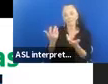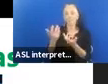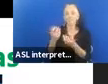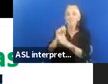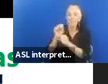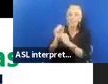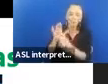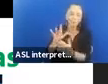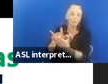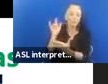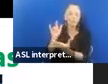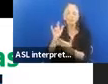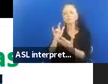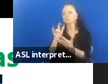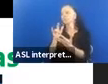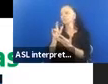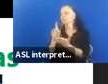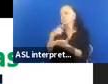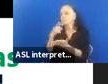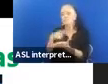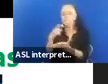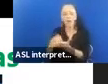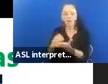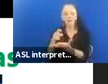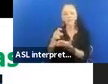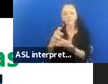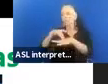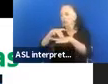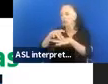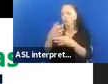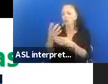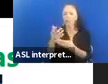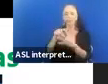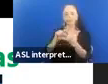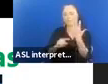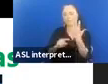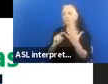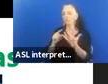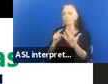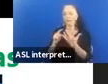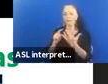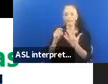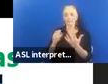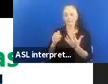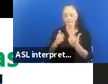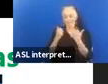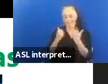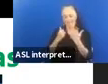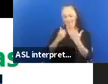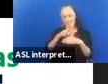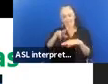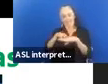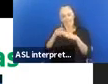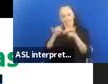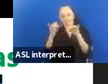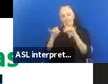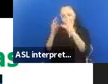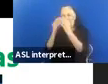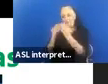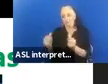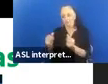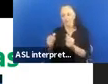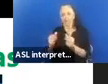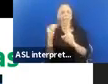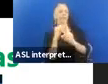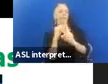labor, the mining of resources, and the erosion of living systems. So Hi, there's a Gopal. lot